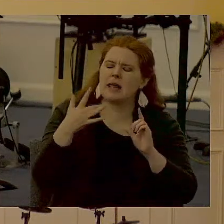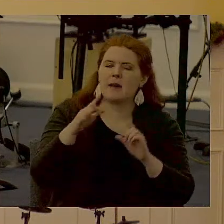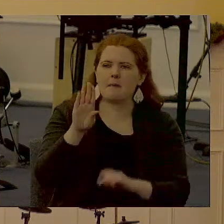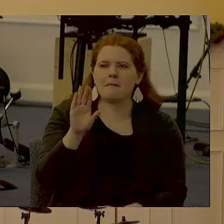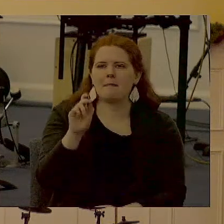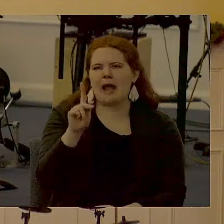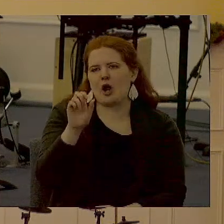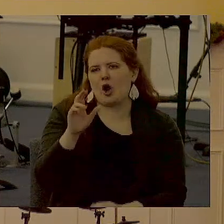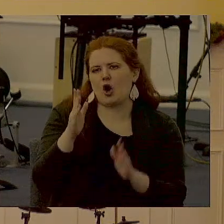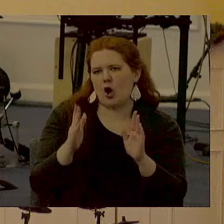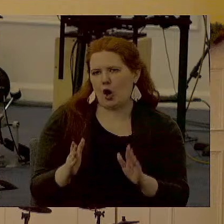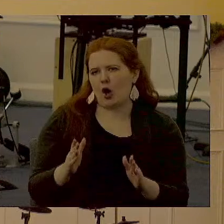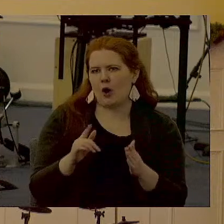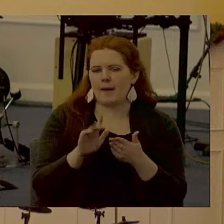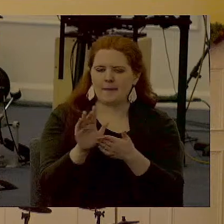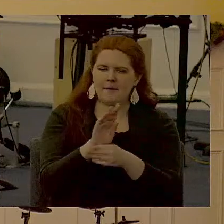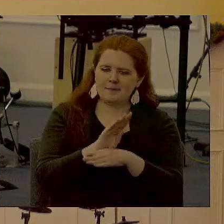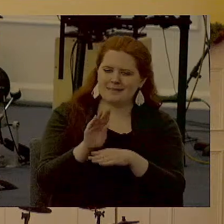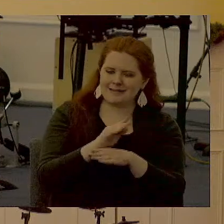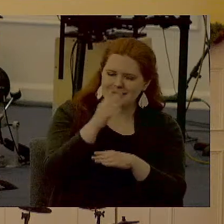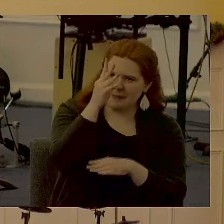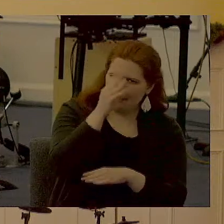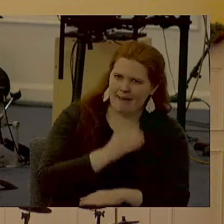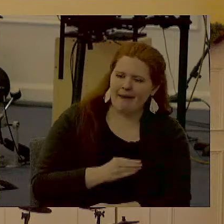banker. It's a businessman.